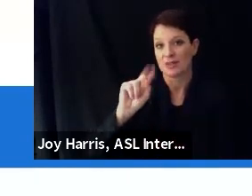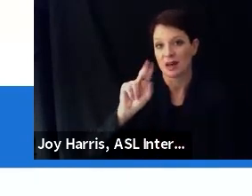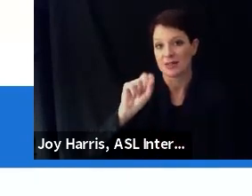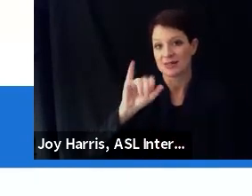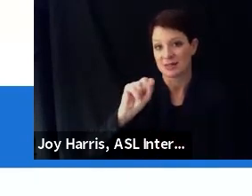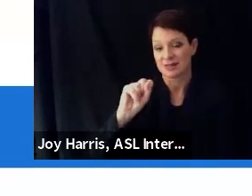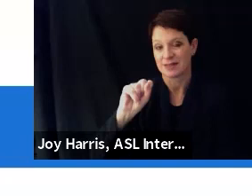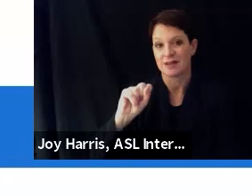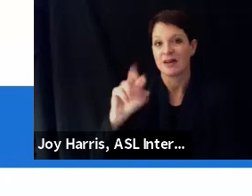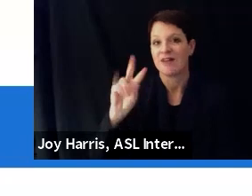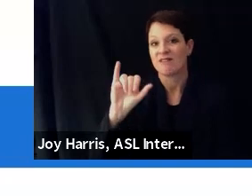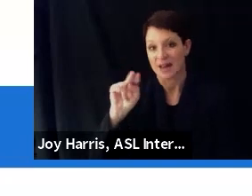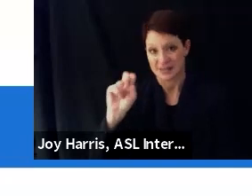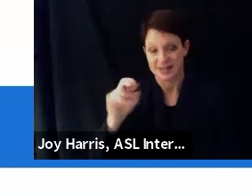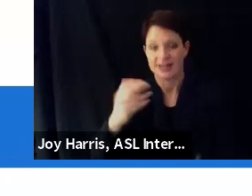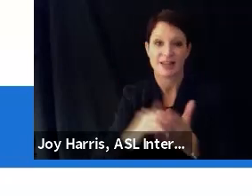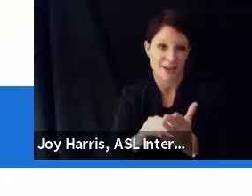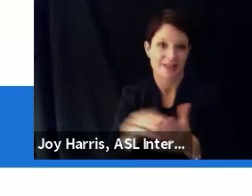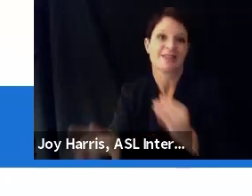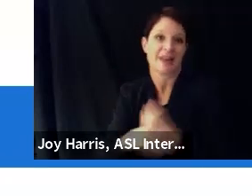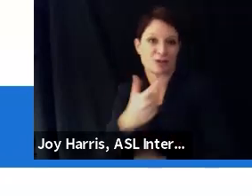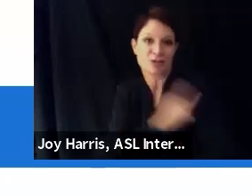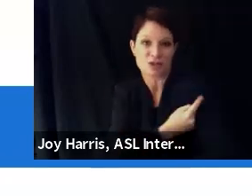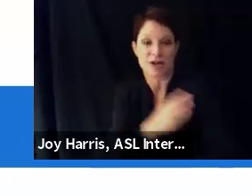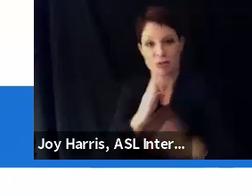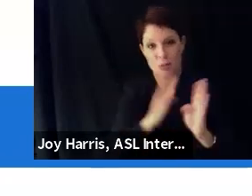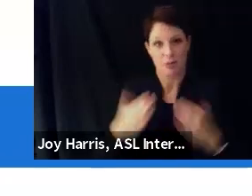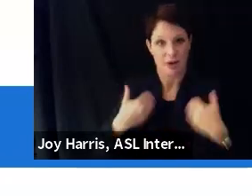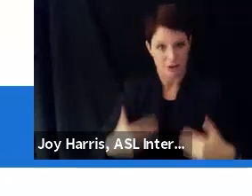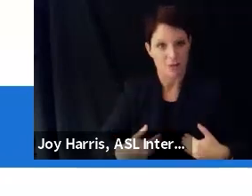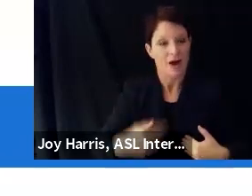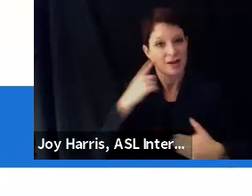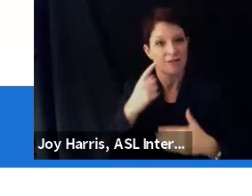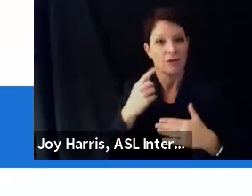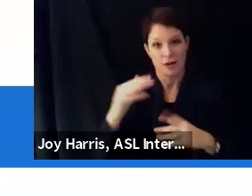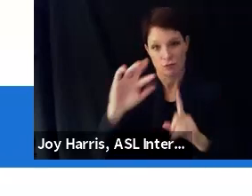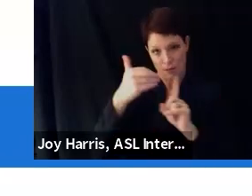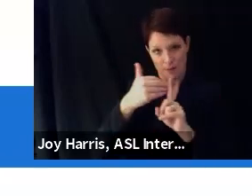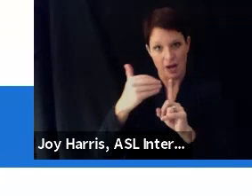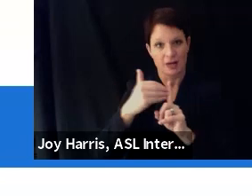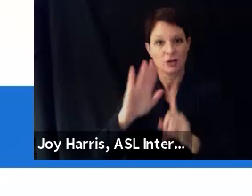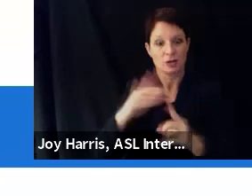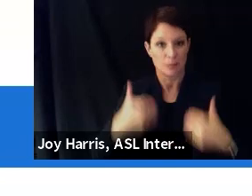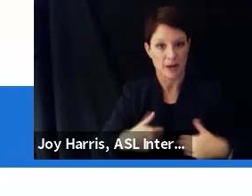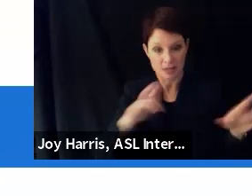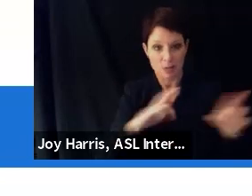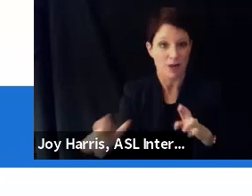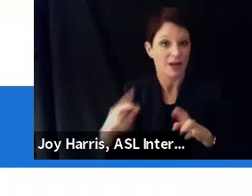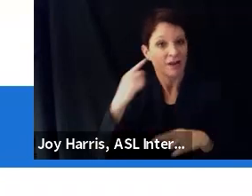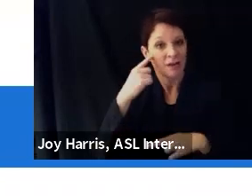a booster to help prepare your body and kind of remind your body to be prepared for